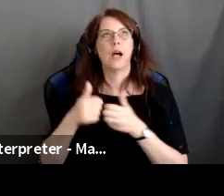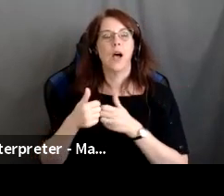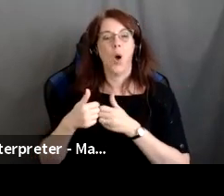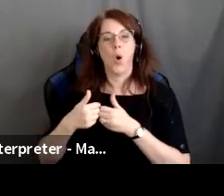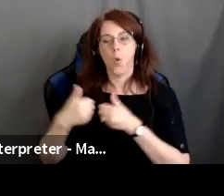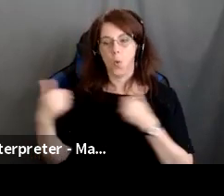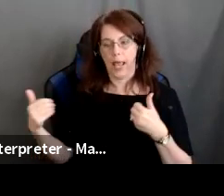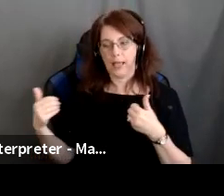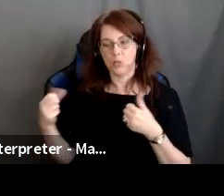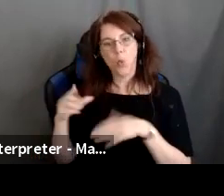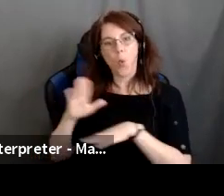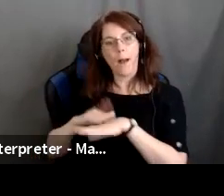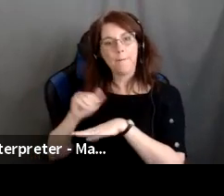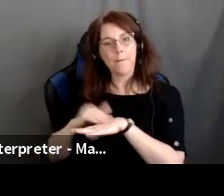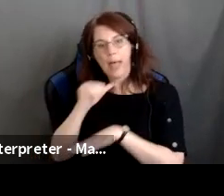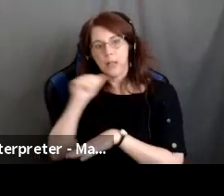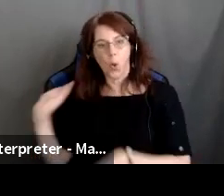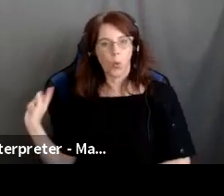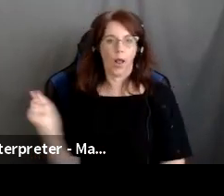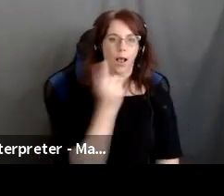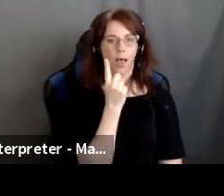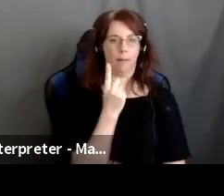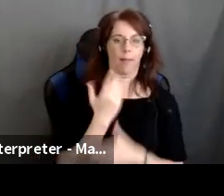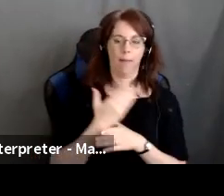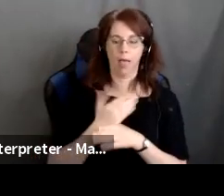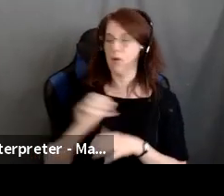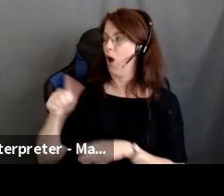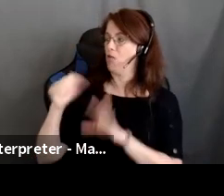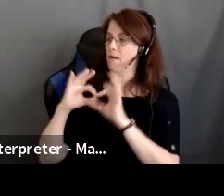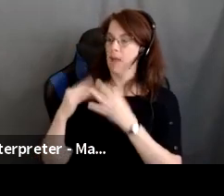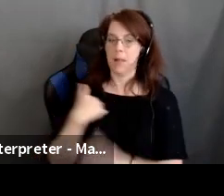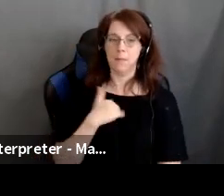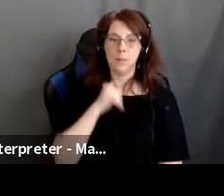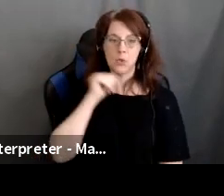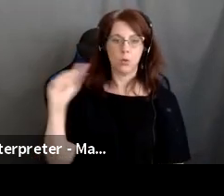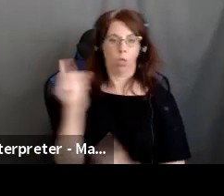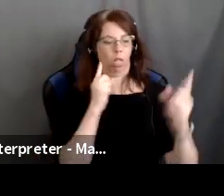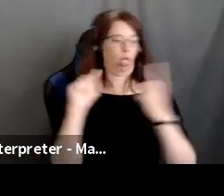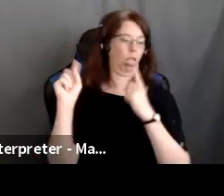so that pets don't come in, or so that other family members don't intervene.